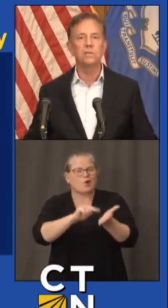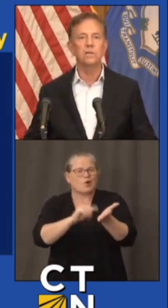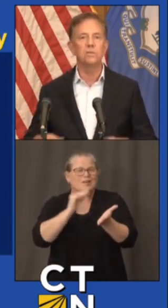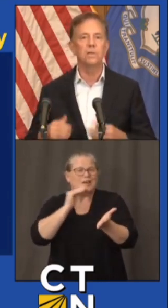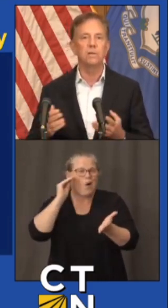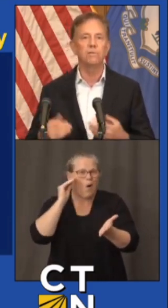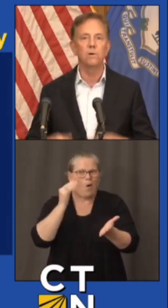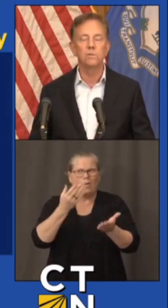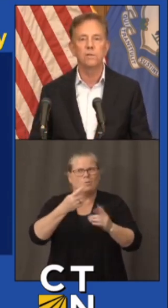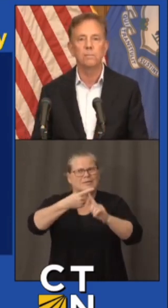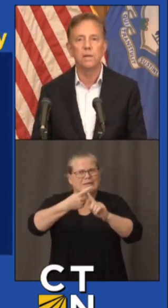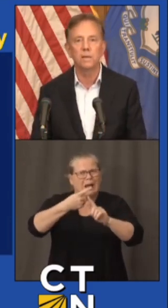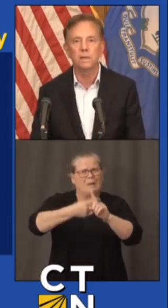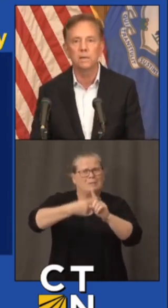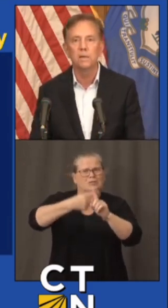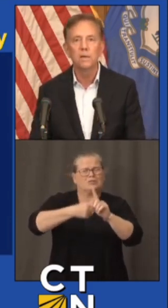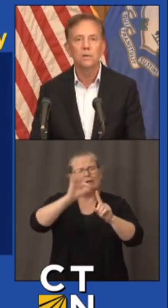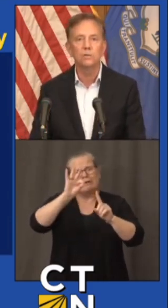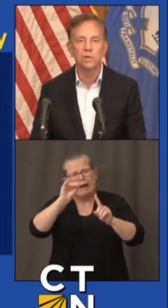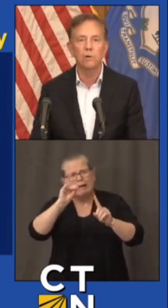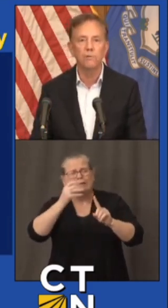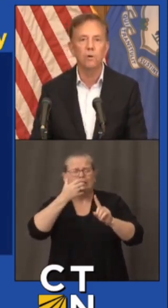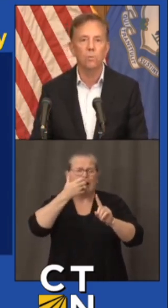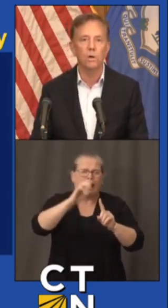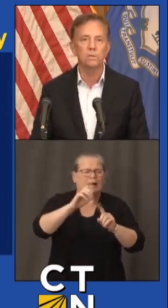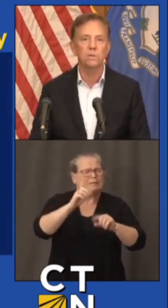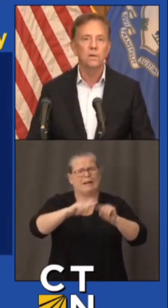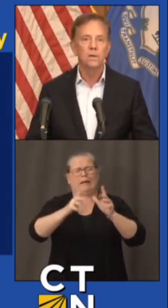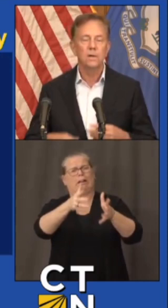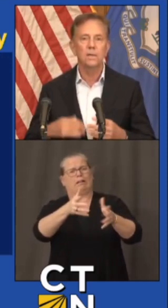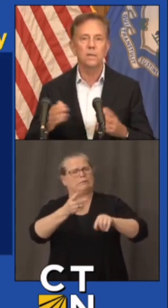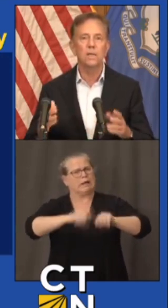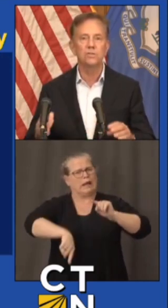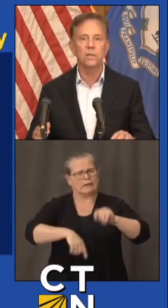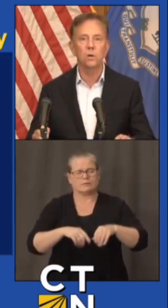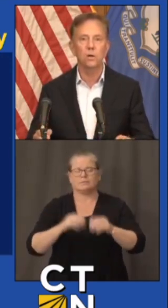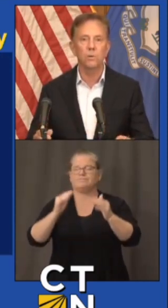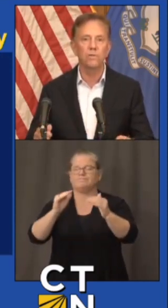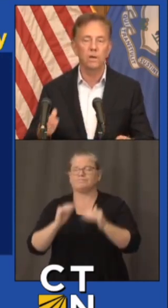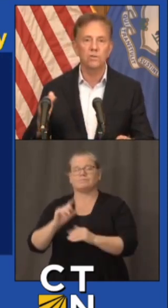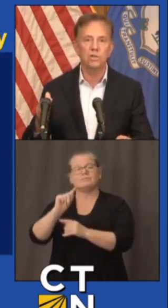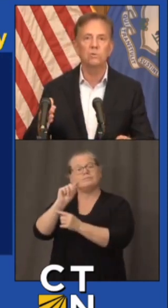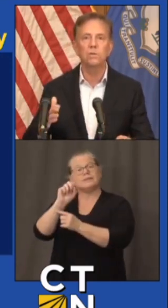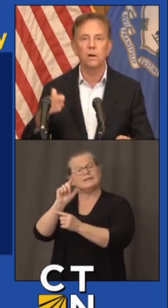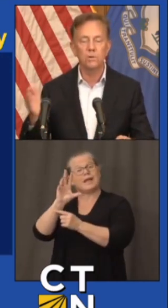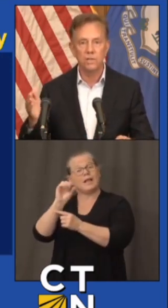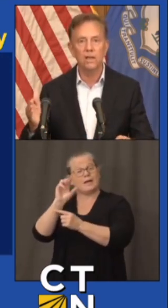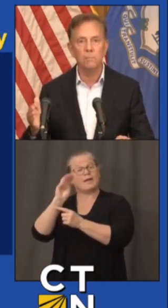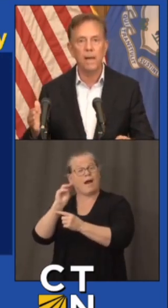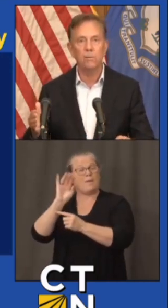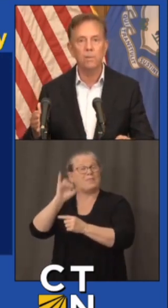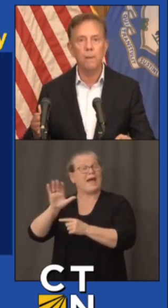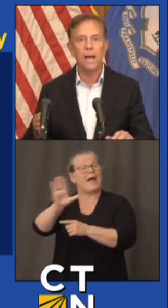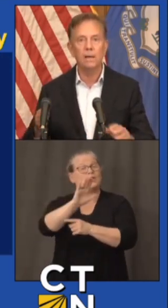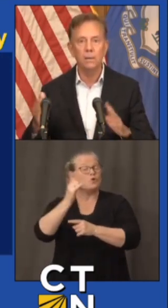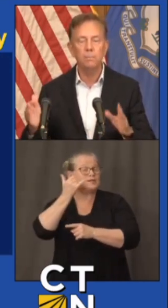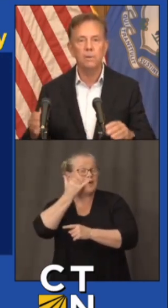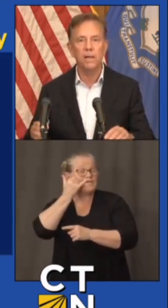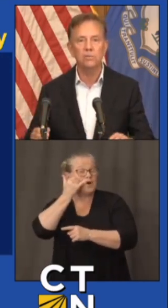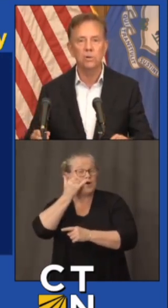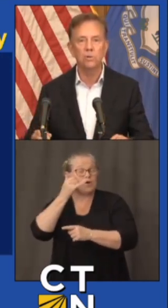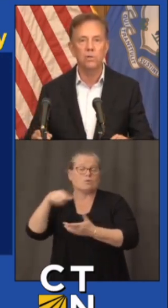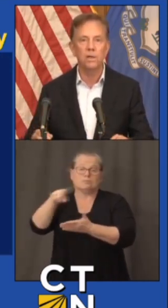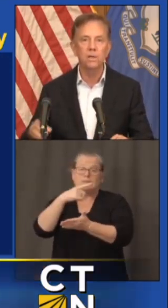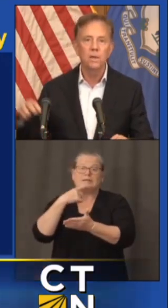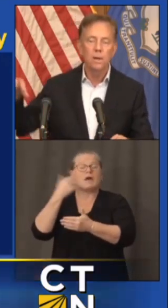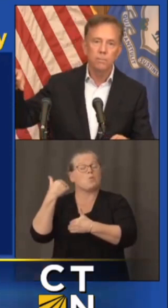Verizon, AT&T, the folks that make your cell phone work. They said, look, we've got our cell towers. They have battery backup.